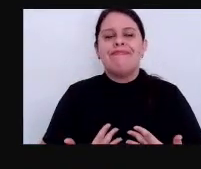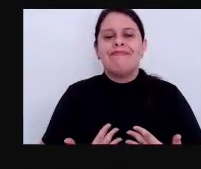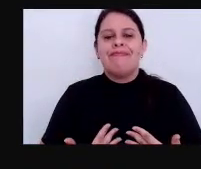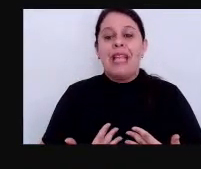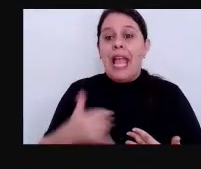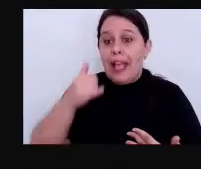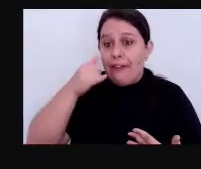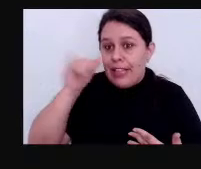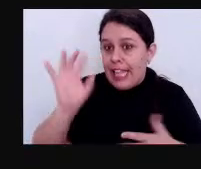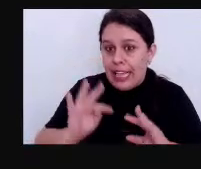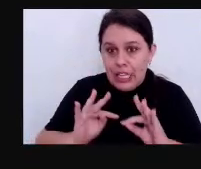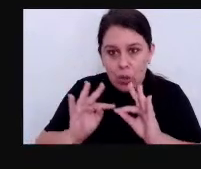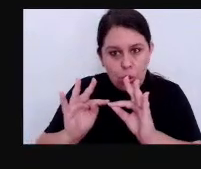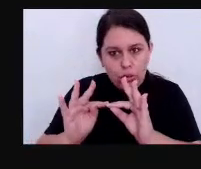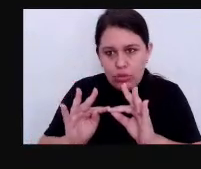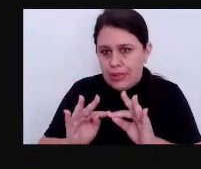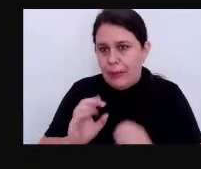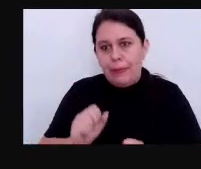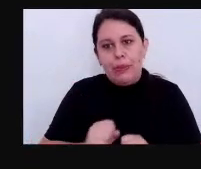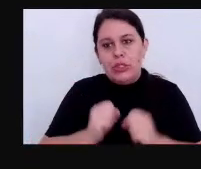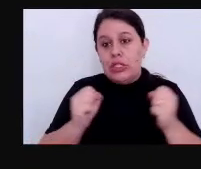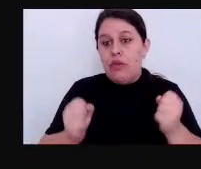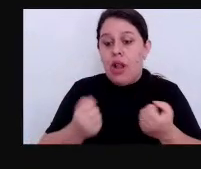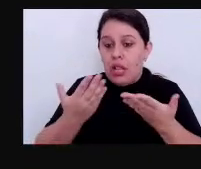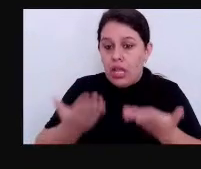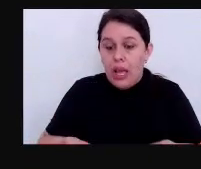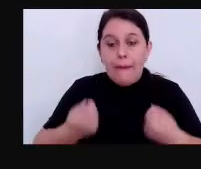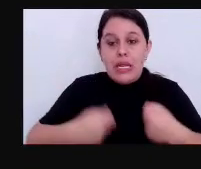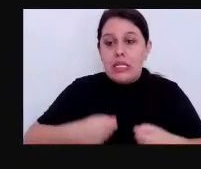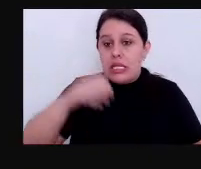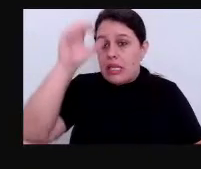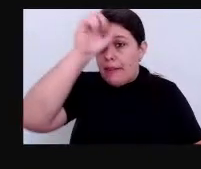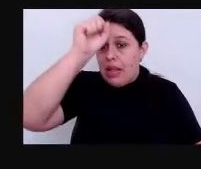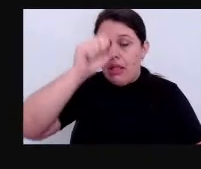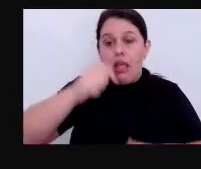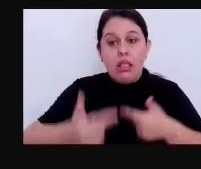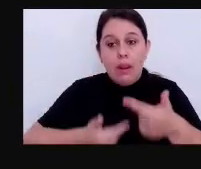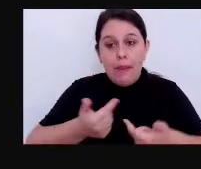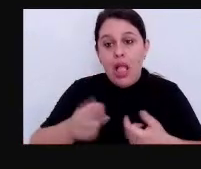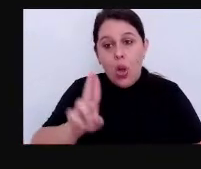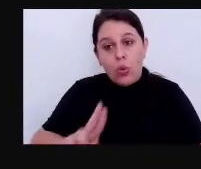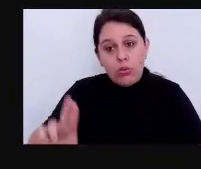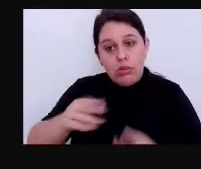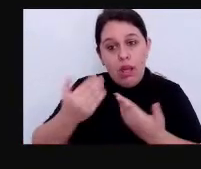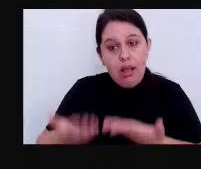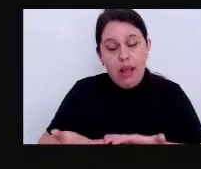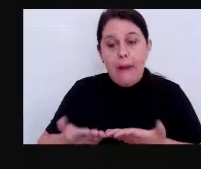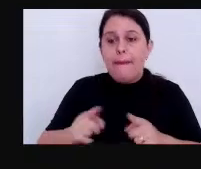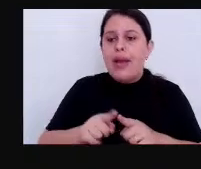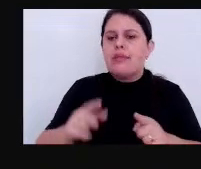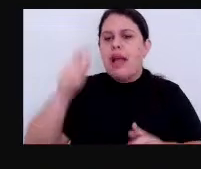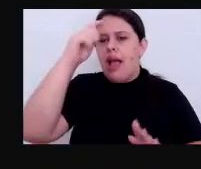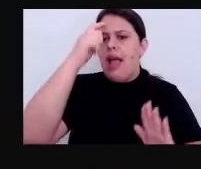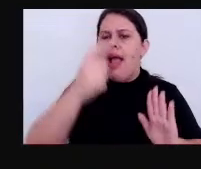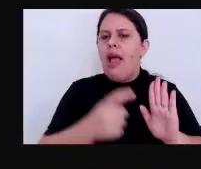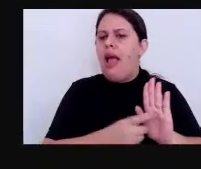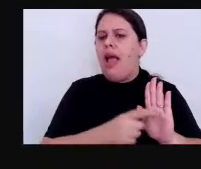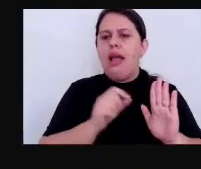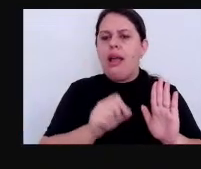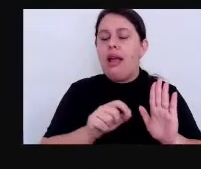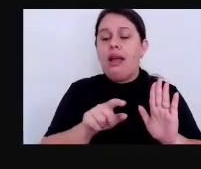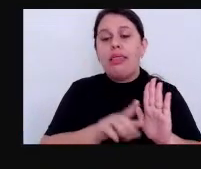it. Um, but yeah, it can be an issue, but it depends on